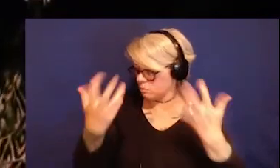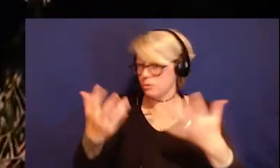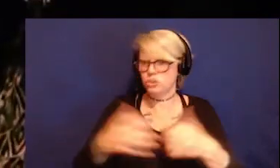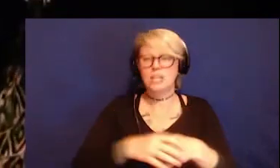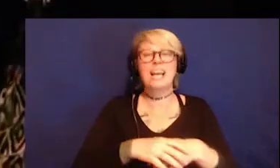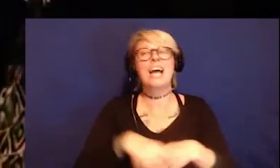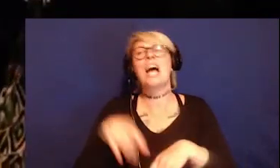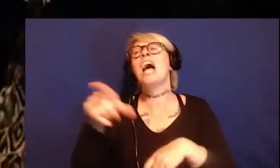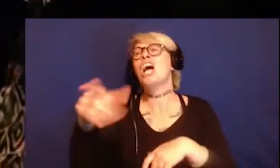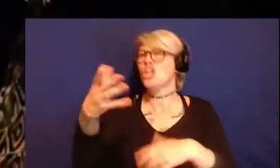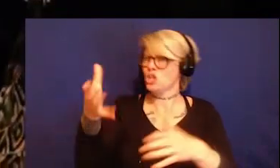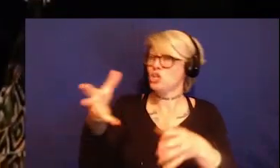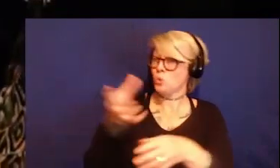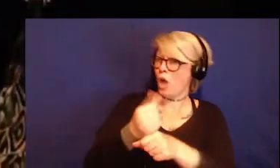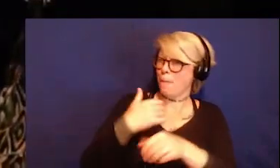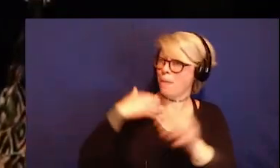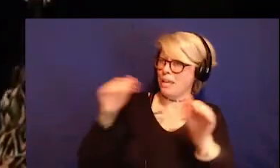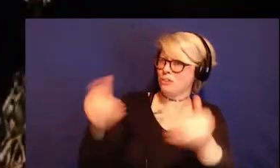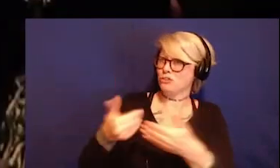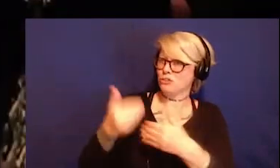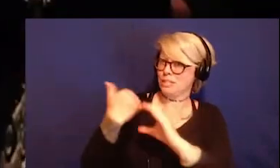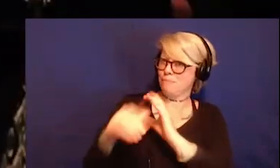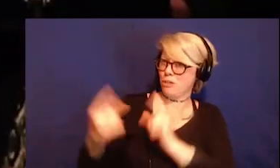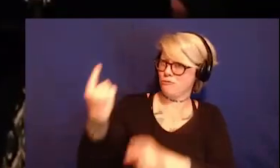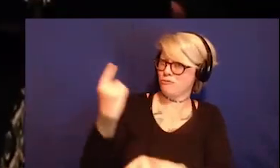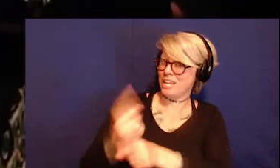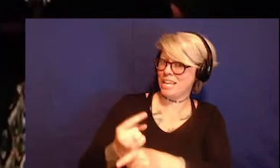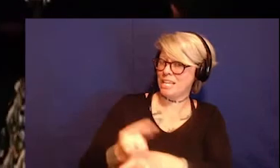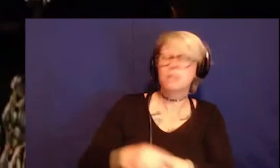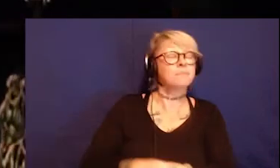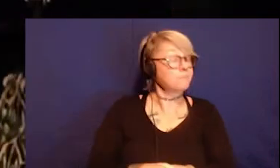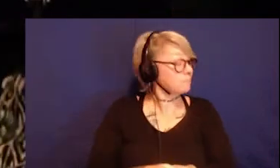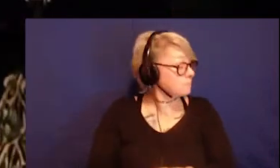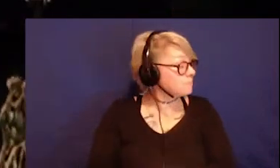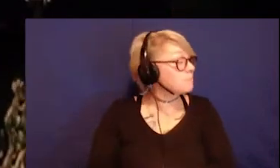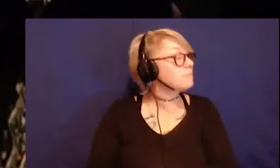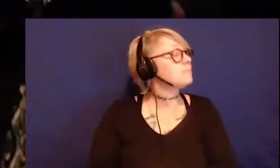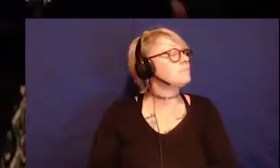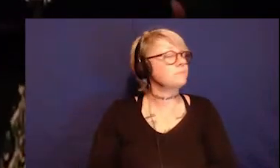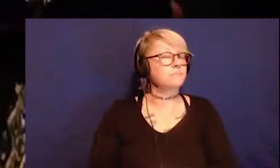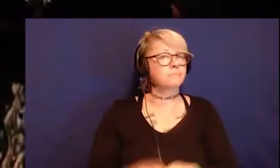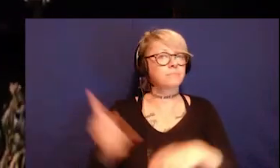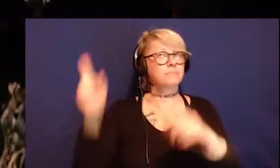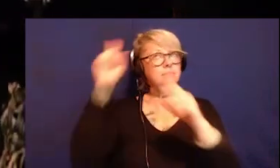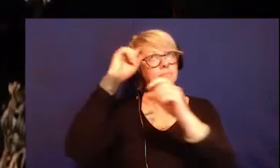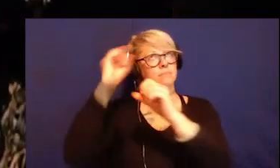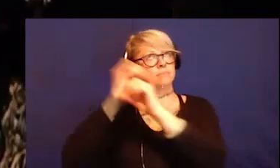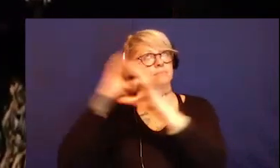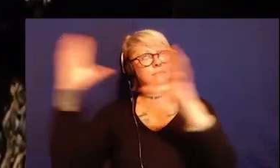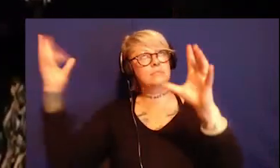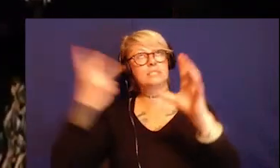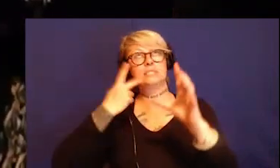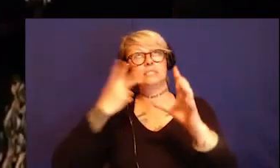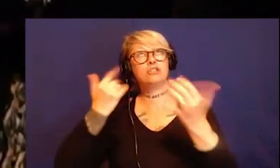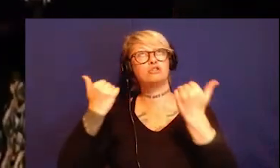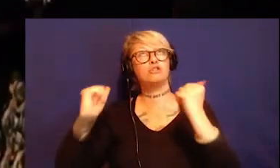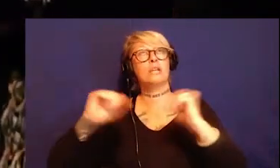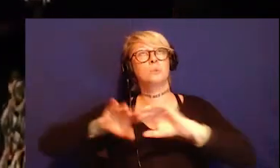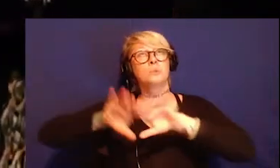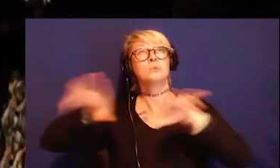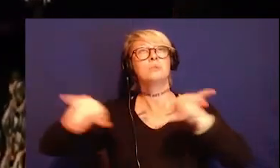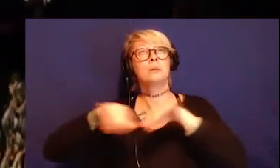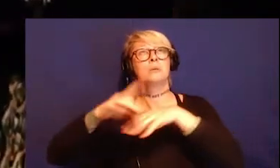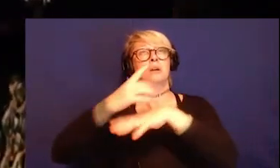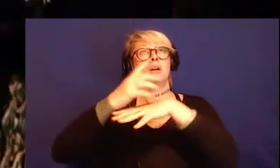You received my introduction email, right? Yes, I did. In a vision, we see Talia trying to stay above water, but